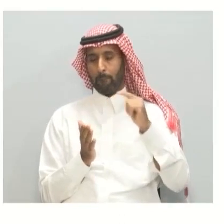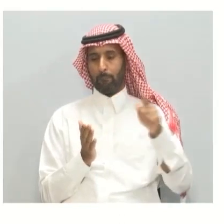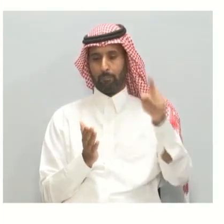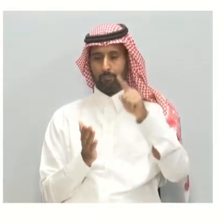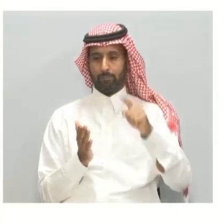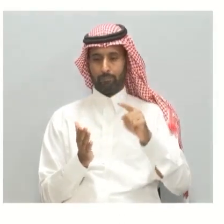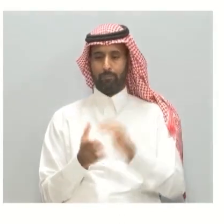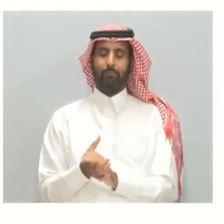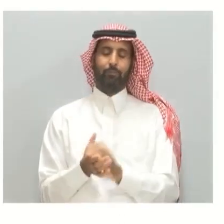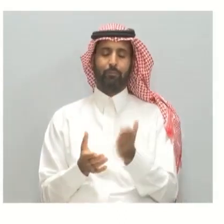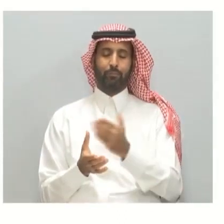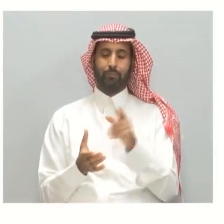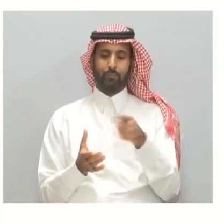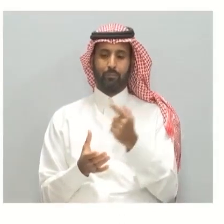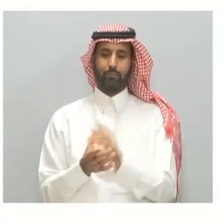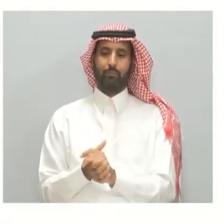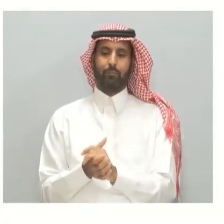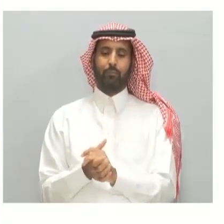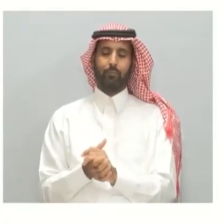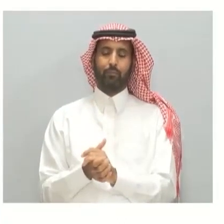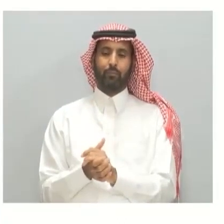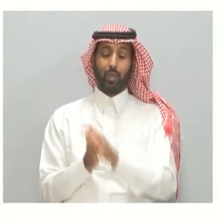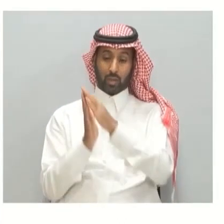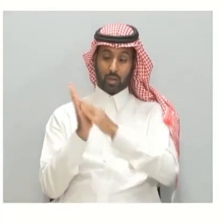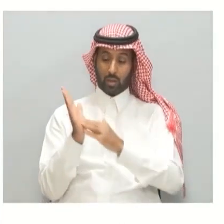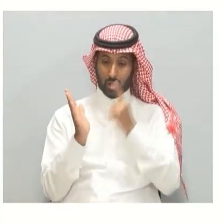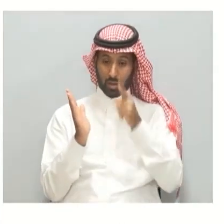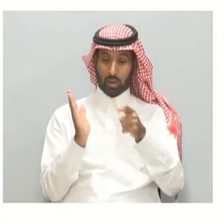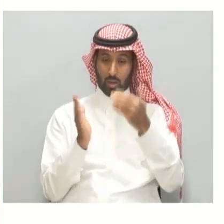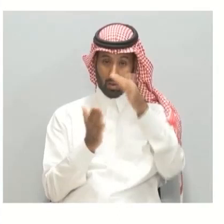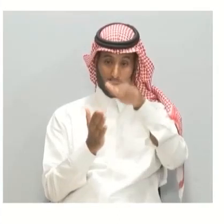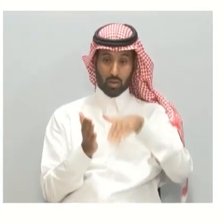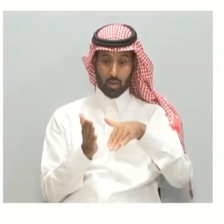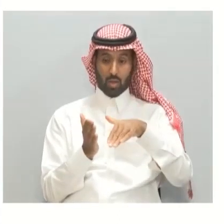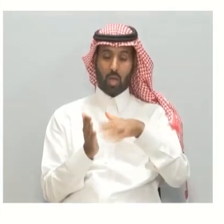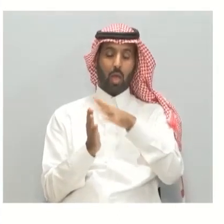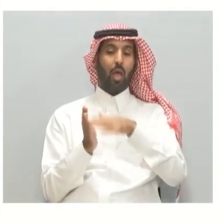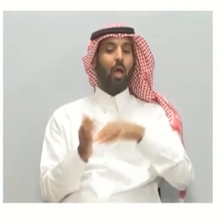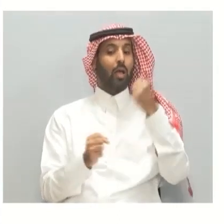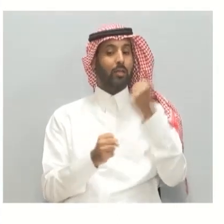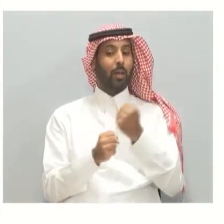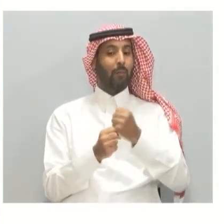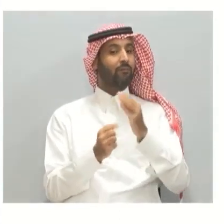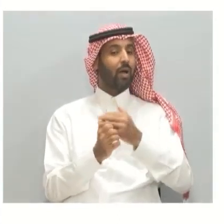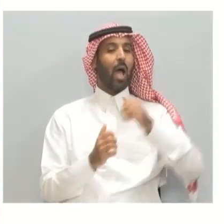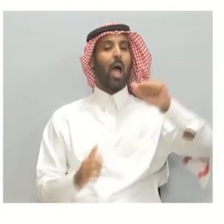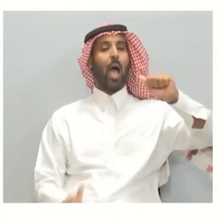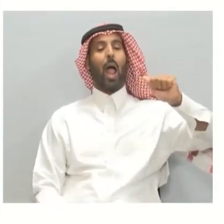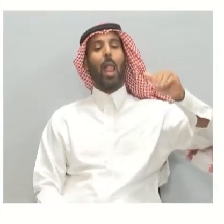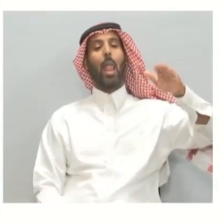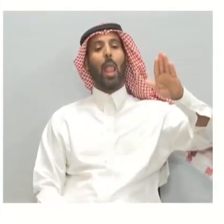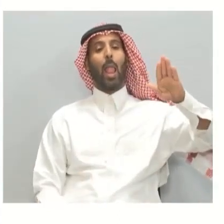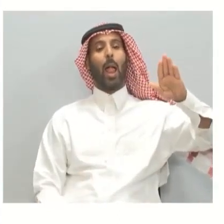these questions correctly. So this is the article, the job of an arborist. You can tell from the